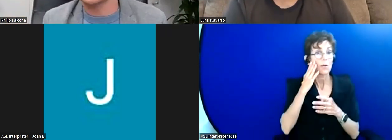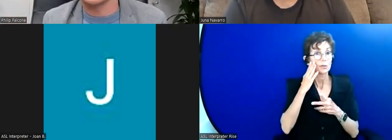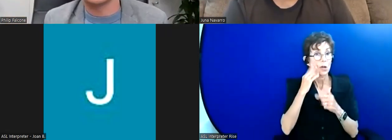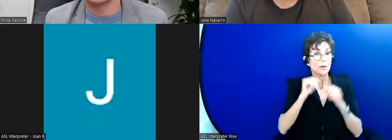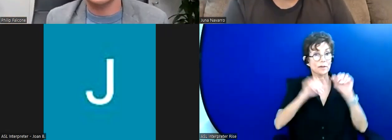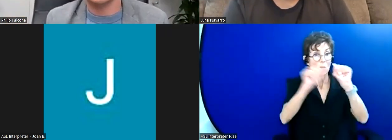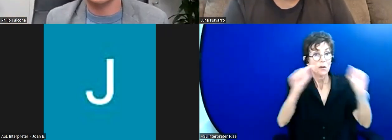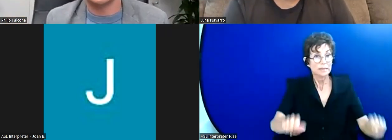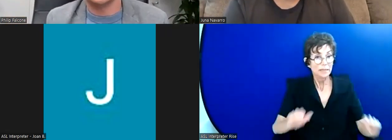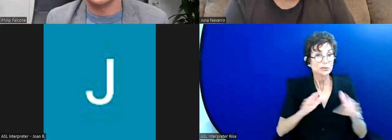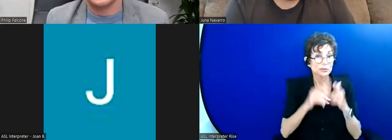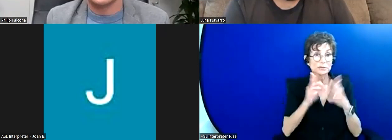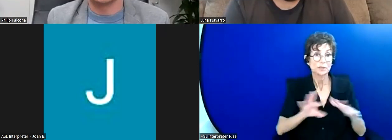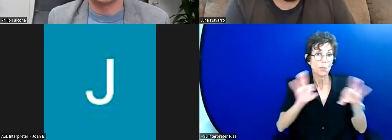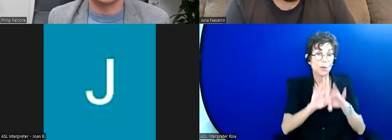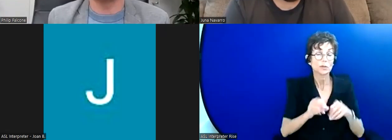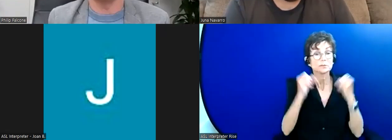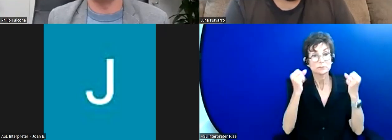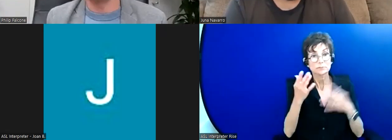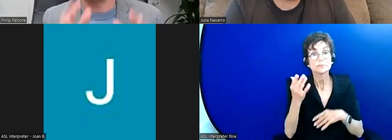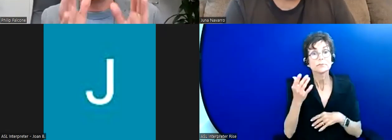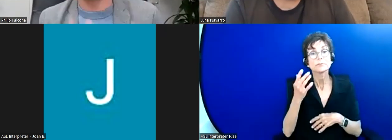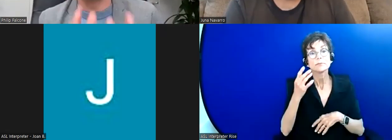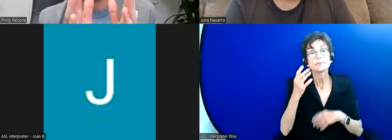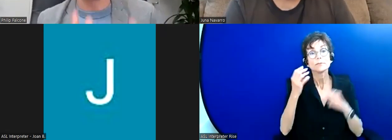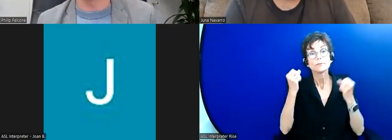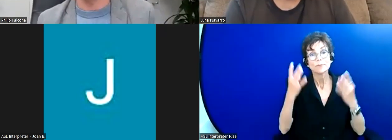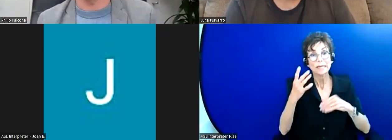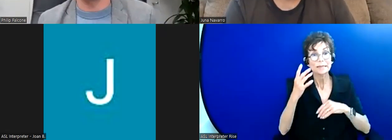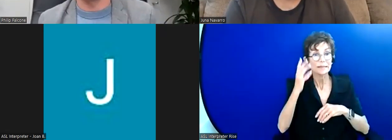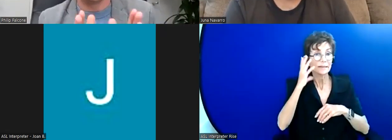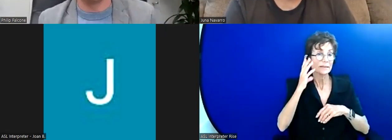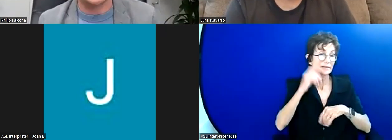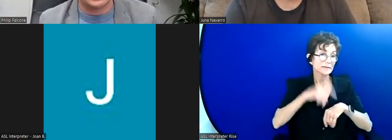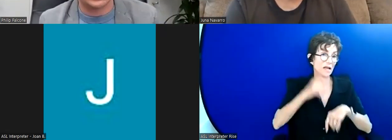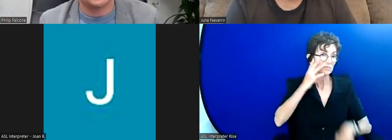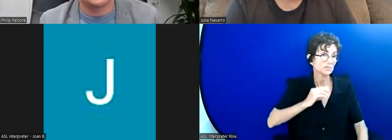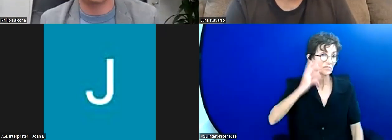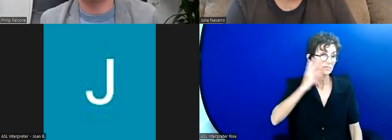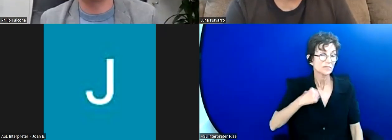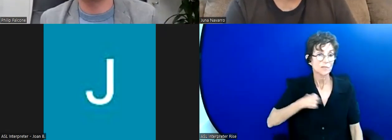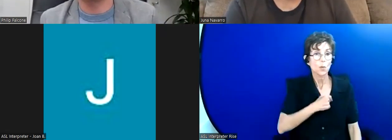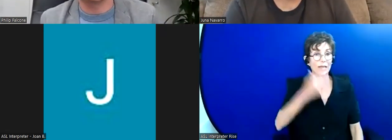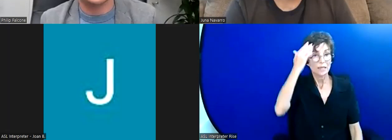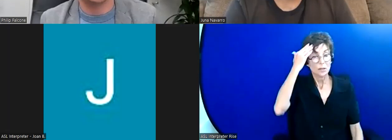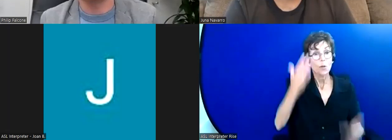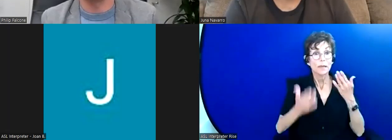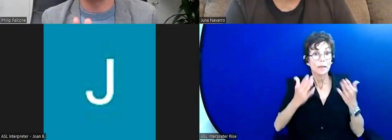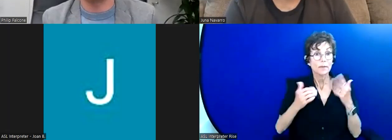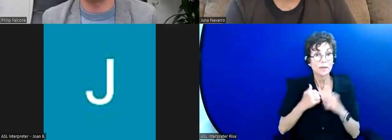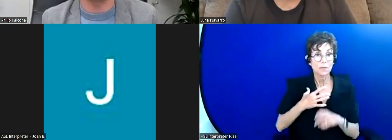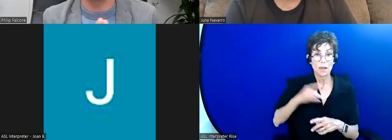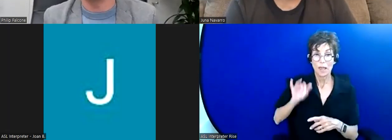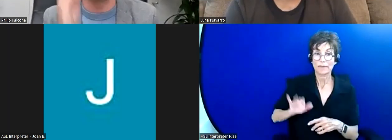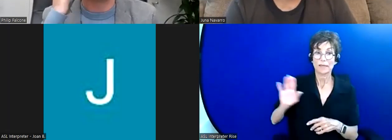lot of times what we've done is that, we know what artists we're going with. We know we like this artist's particular style. We know they